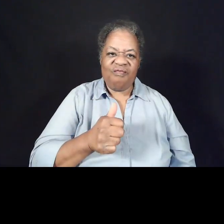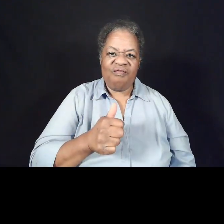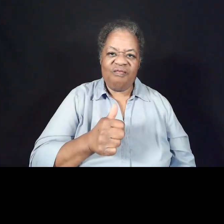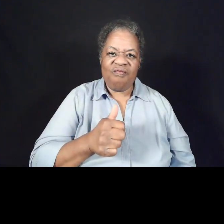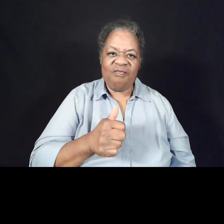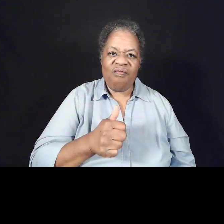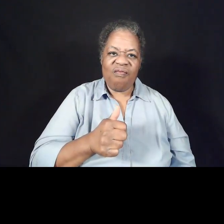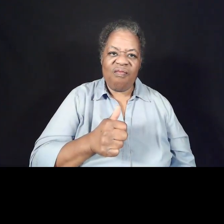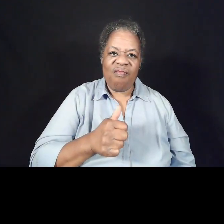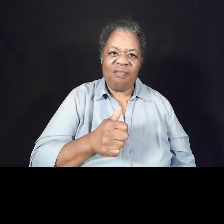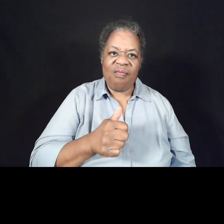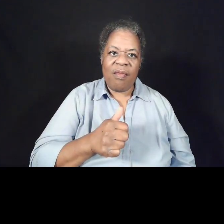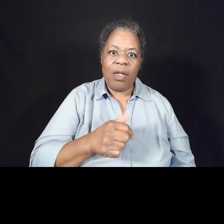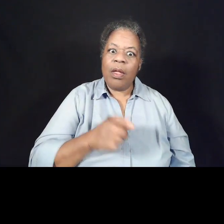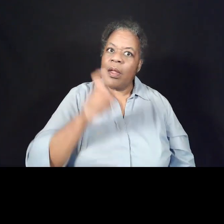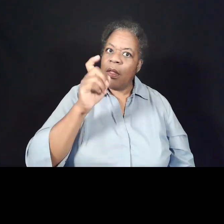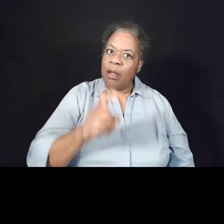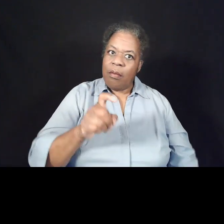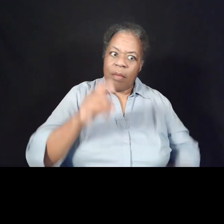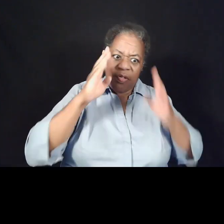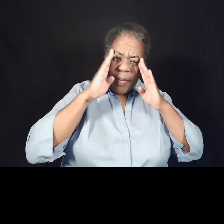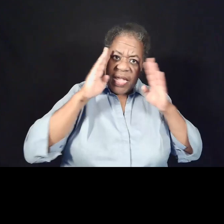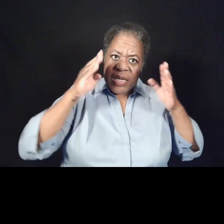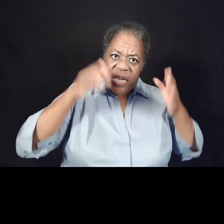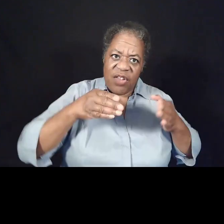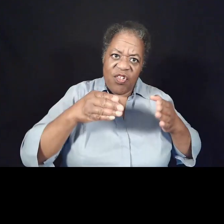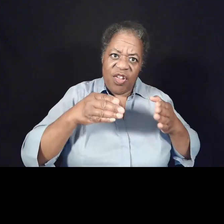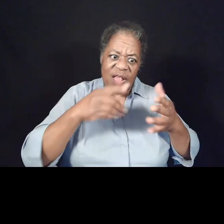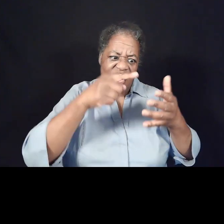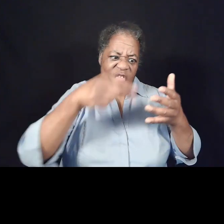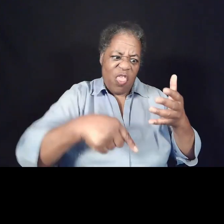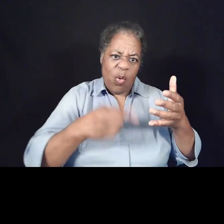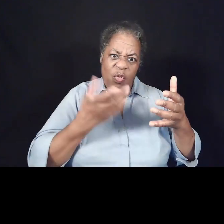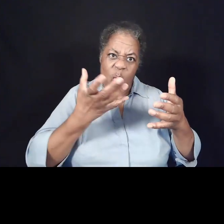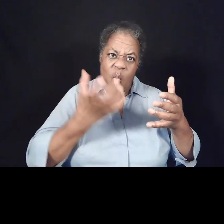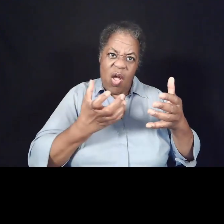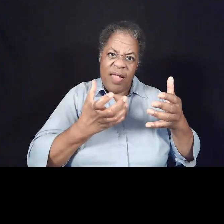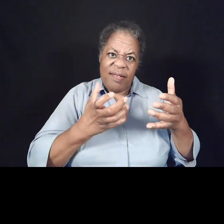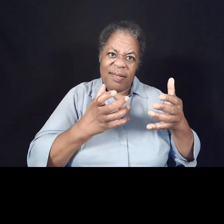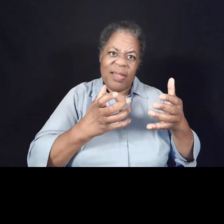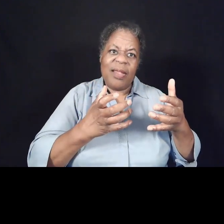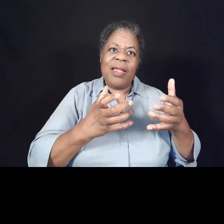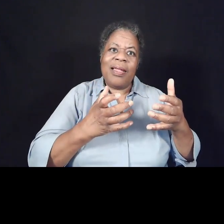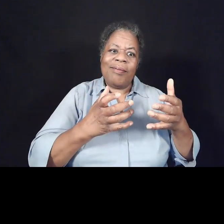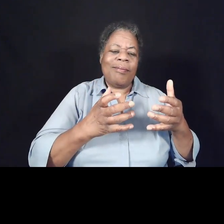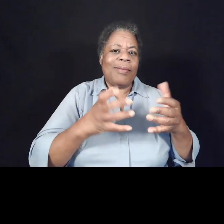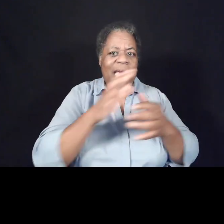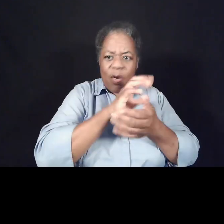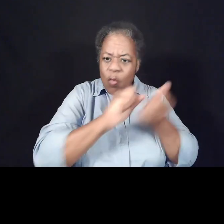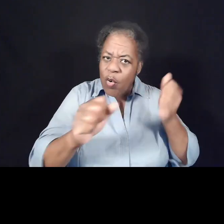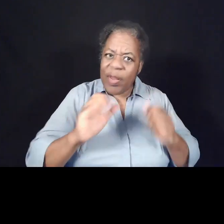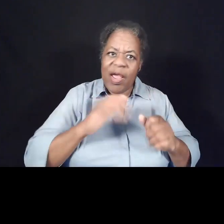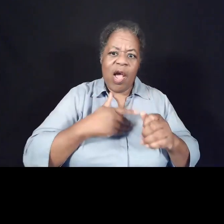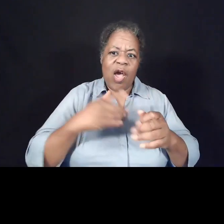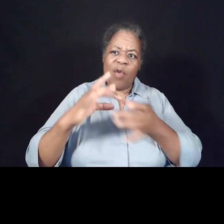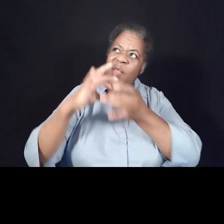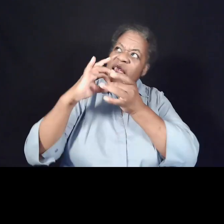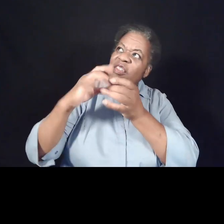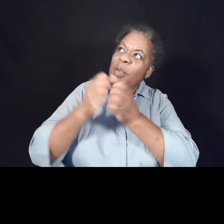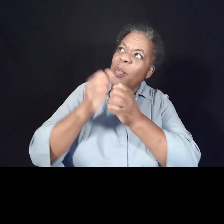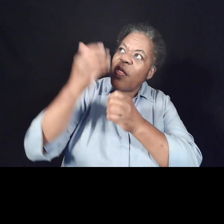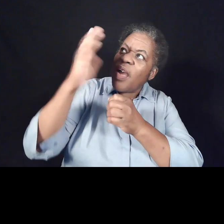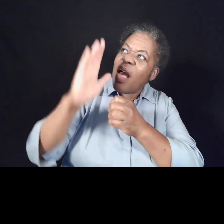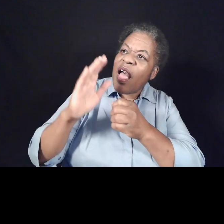And if we don't pay attention, those out-of-control wants can ruin our relationship with God and each other, leaving us